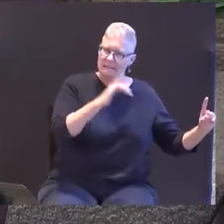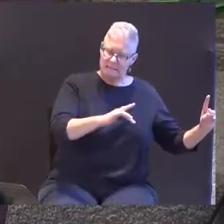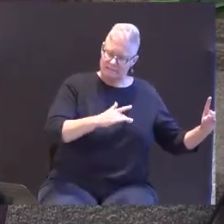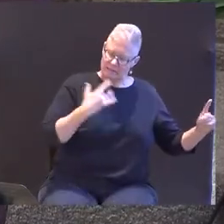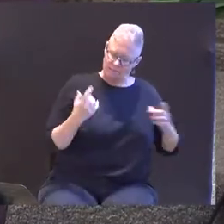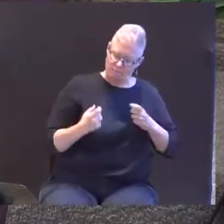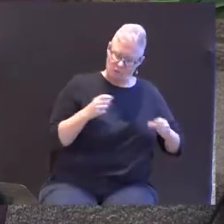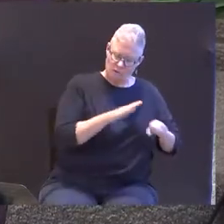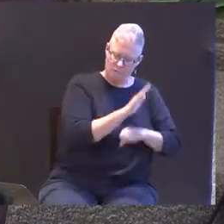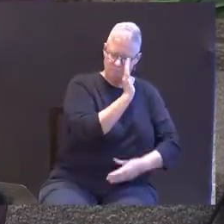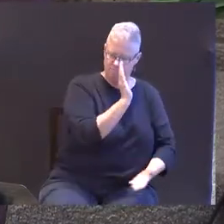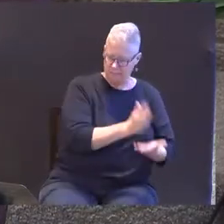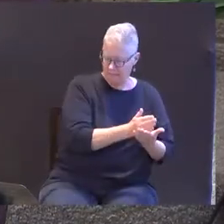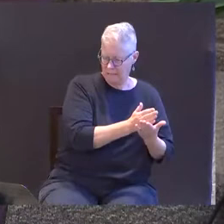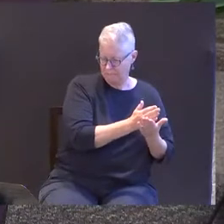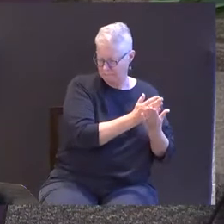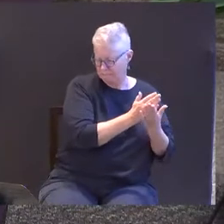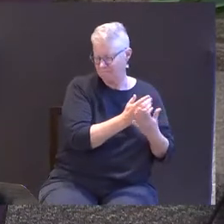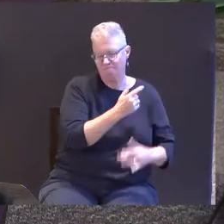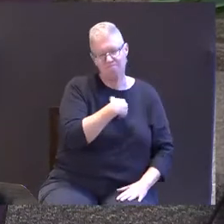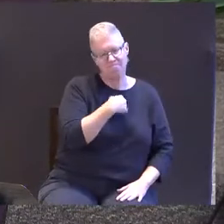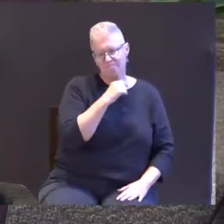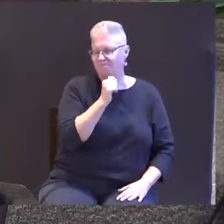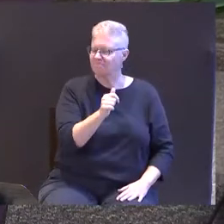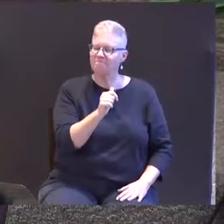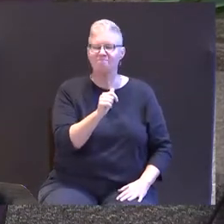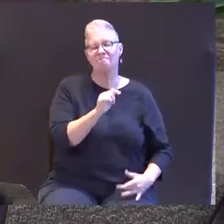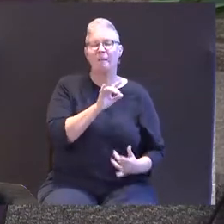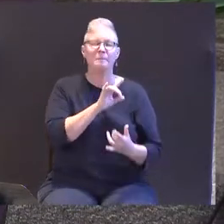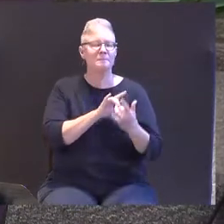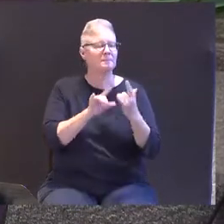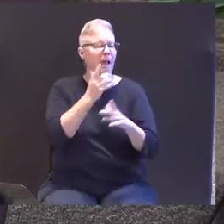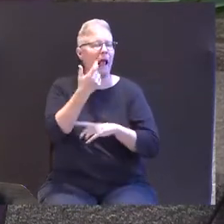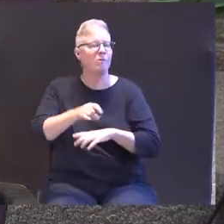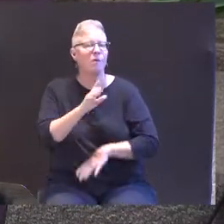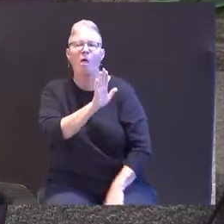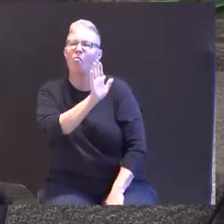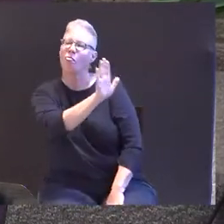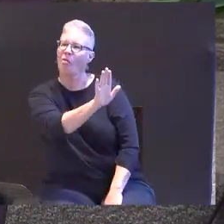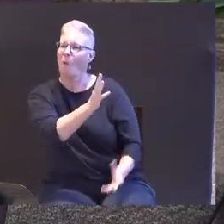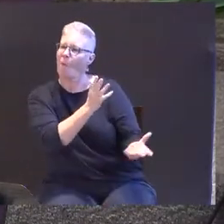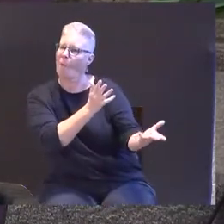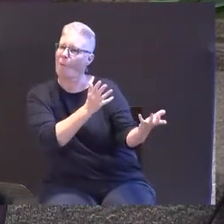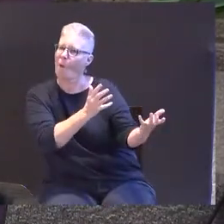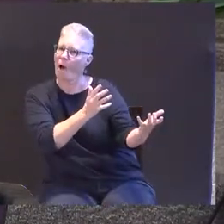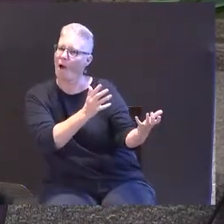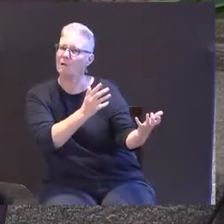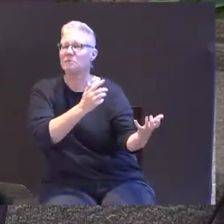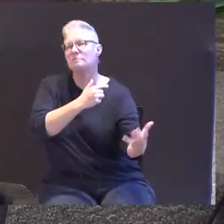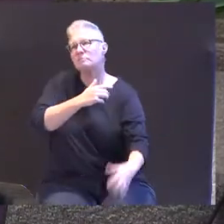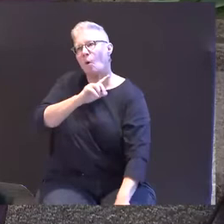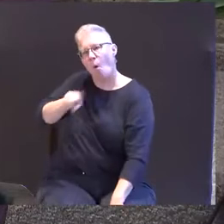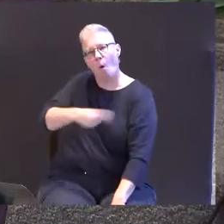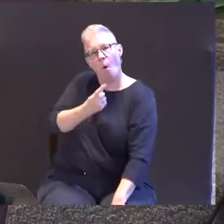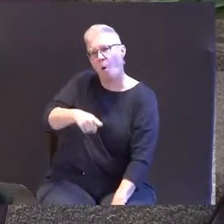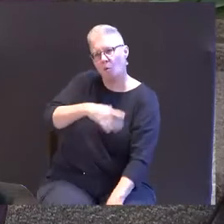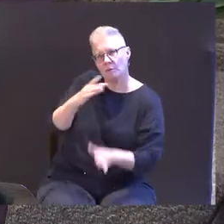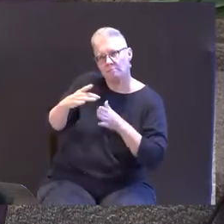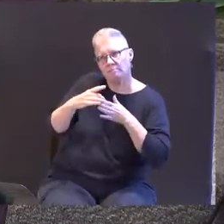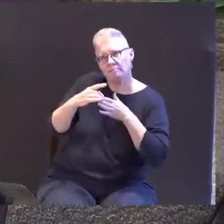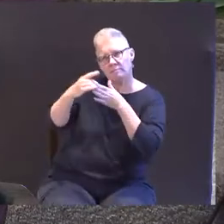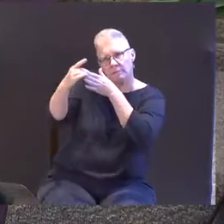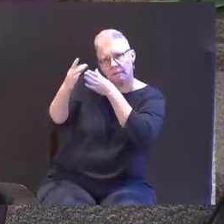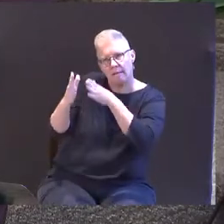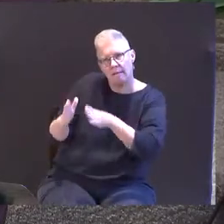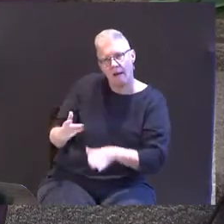I'm not making love to anyone's wishes, only for the guide I seek.